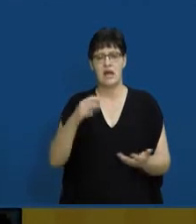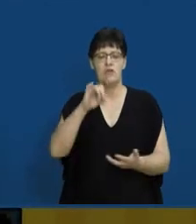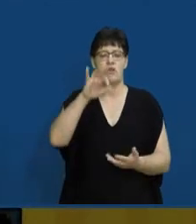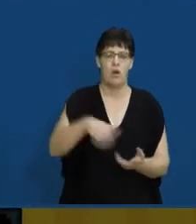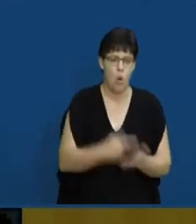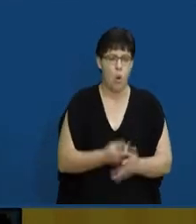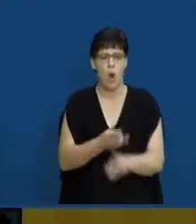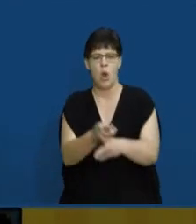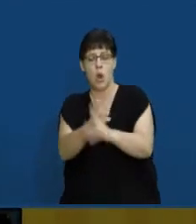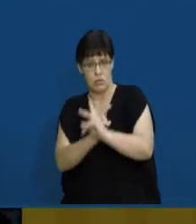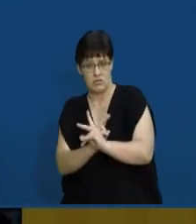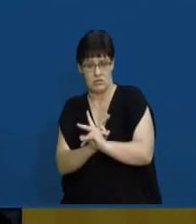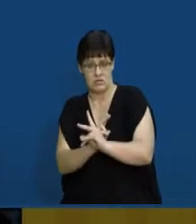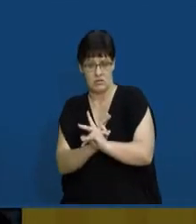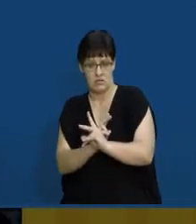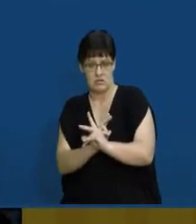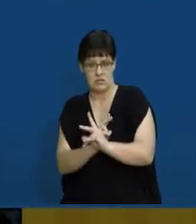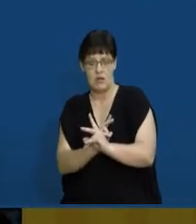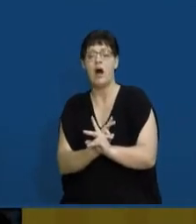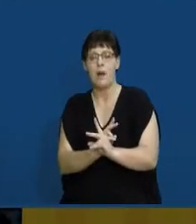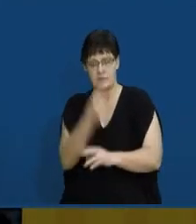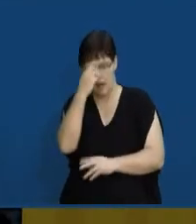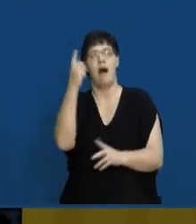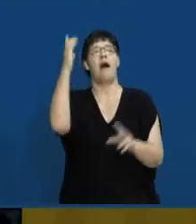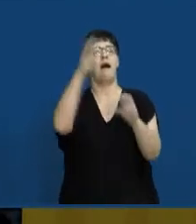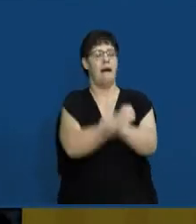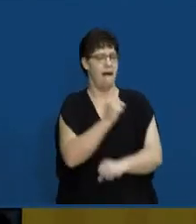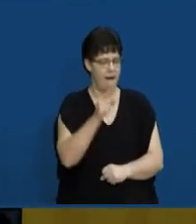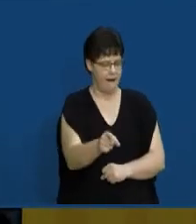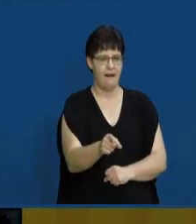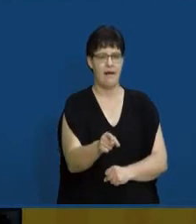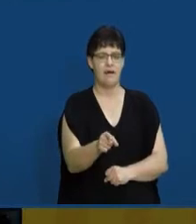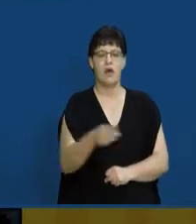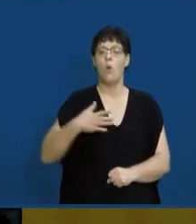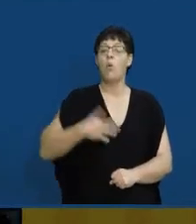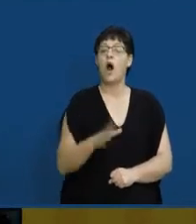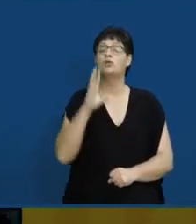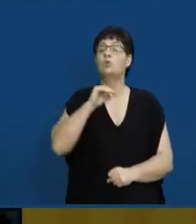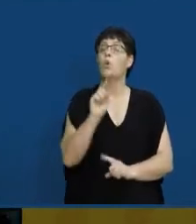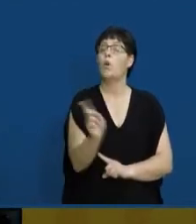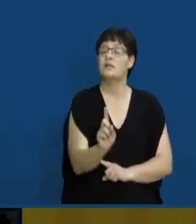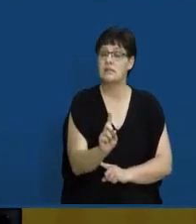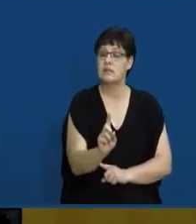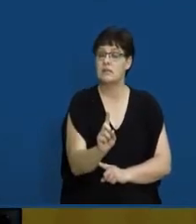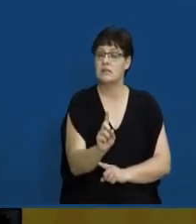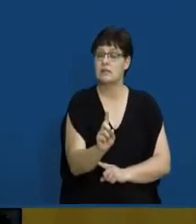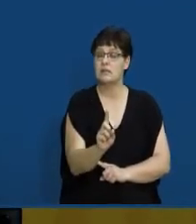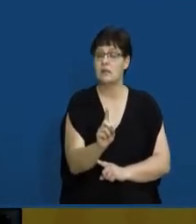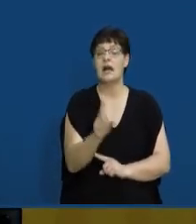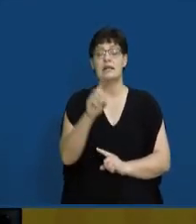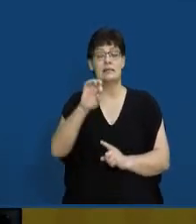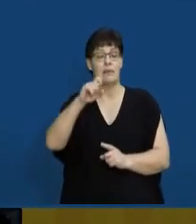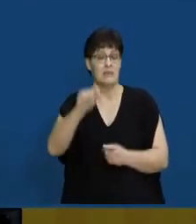loan, immediately it must spring to your mind that they want me to talk about the debt equity